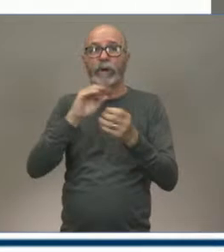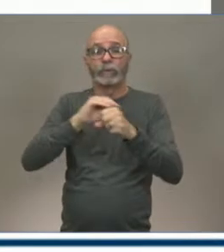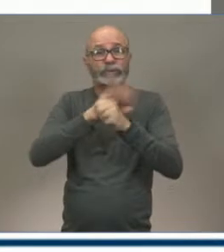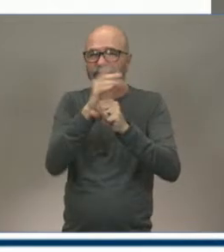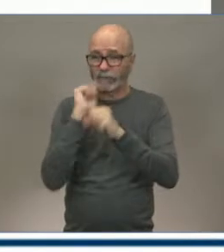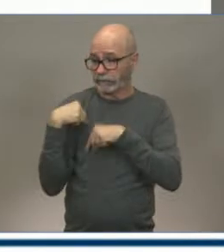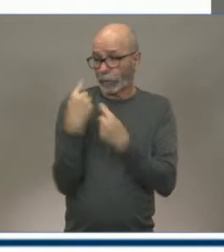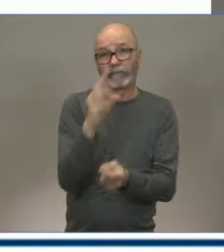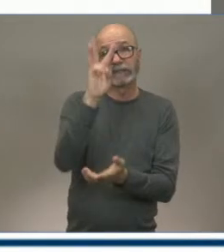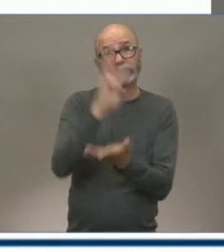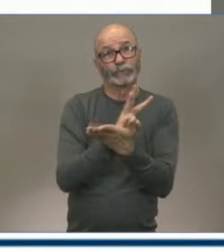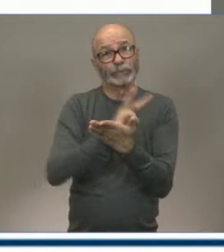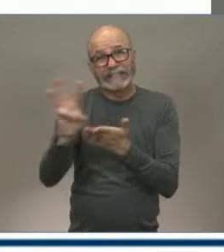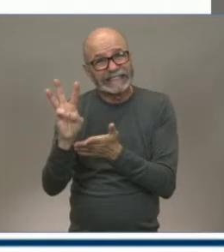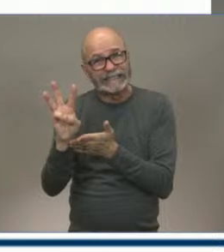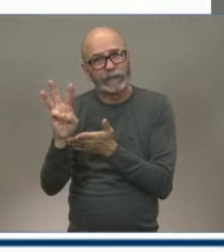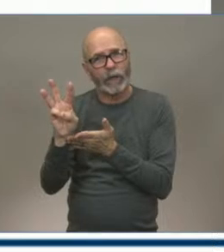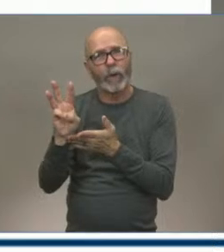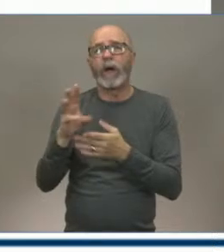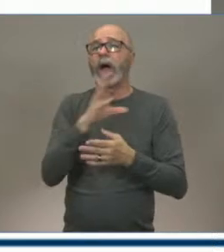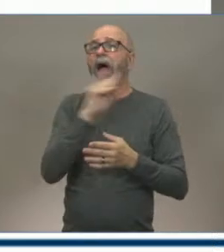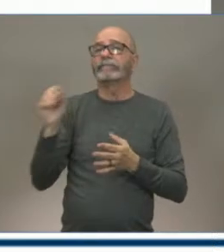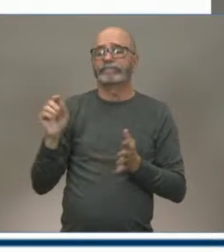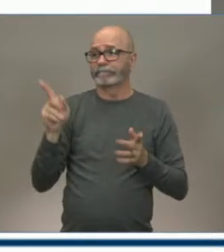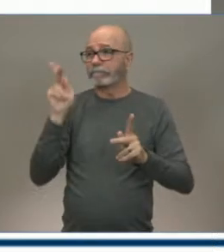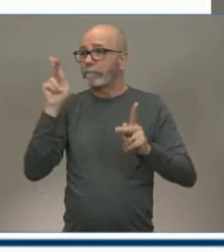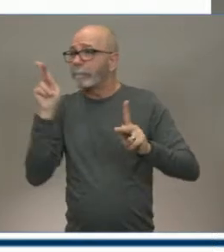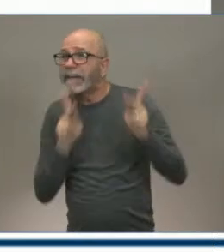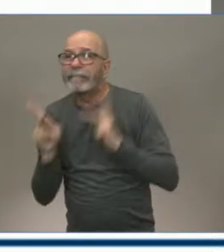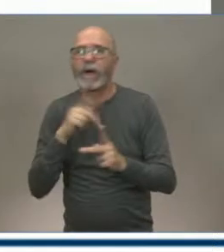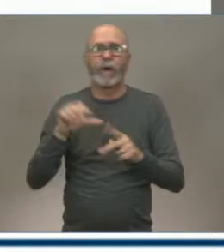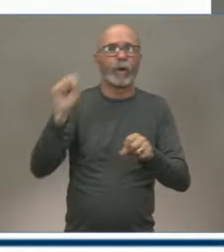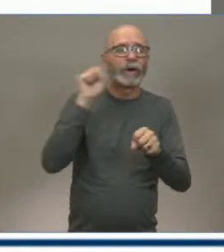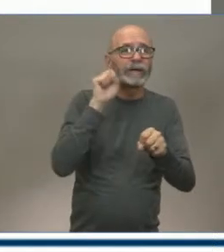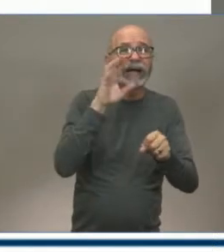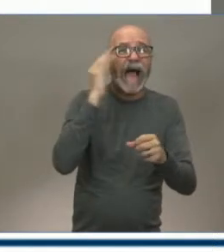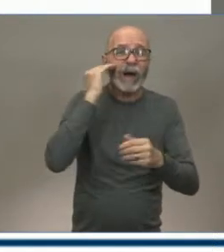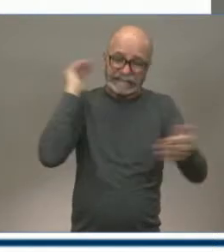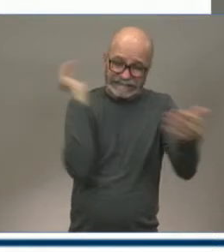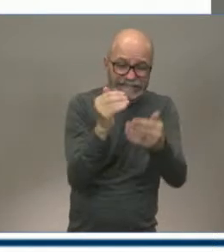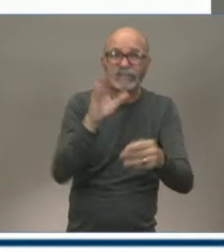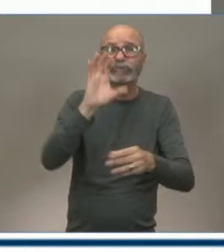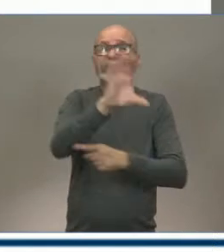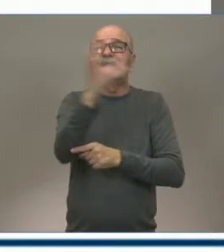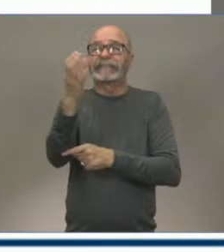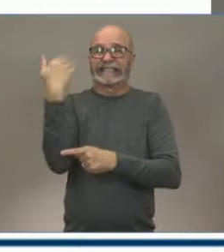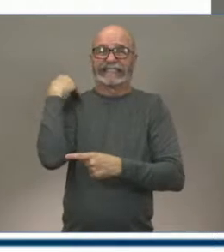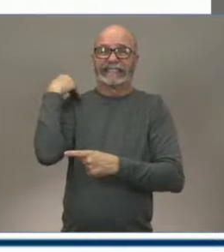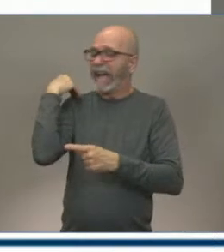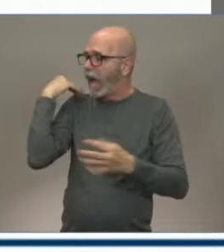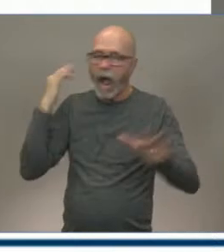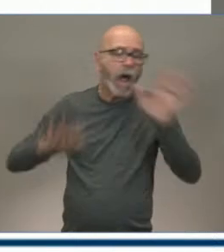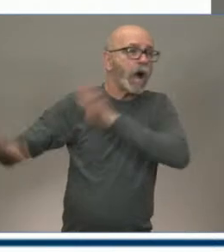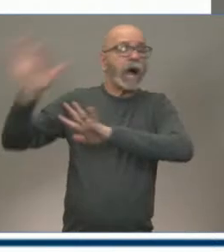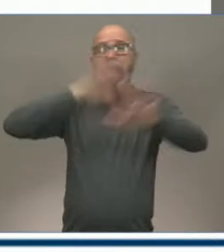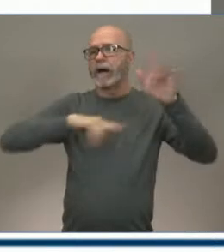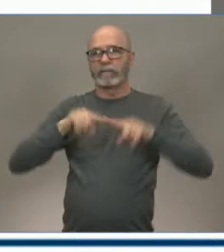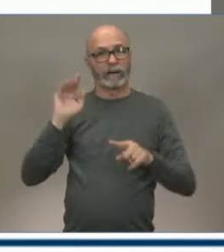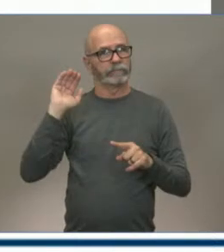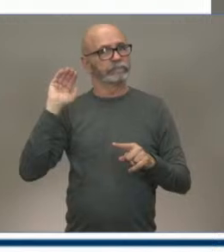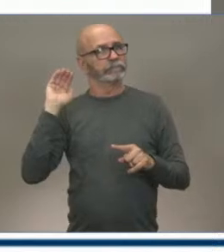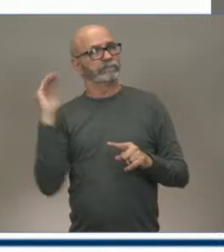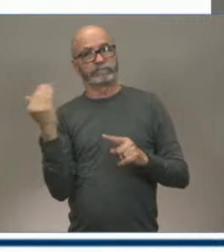at a reduced capacity during your normally busiest season of the year. And I know that the